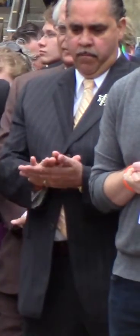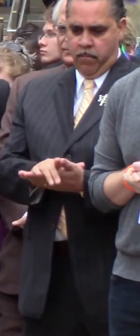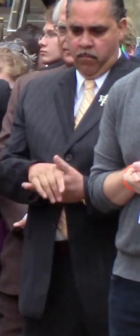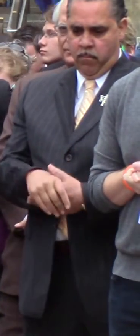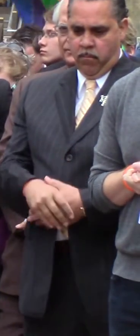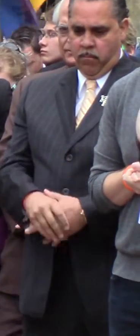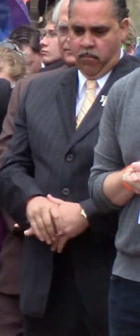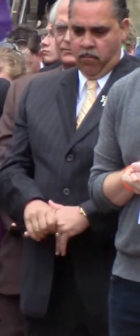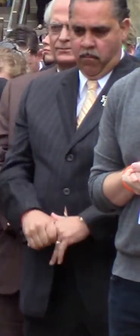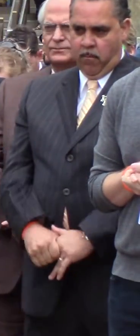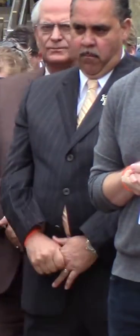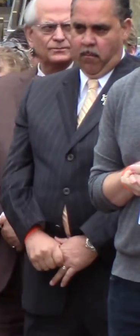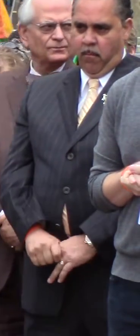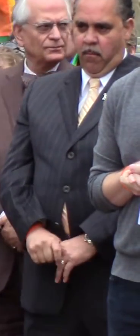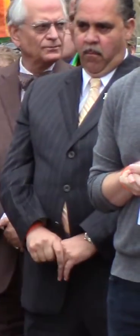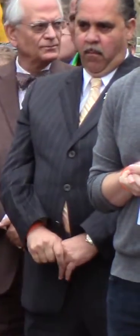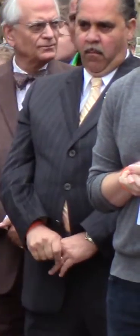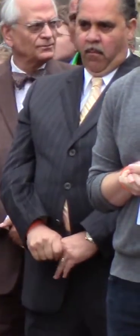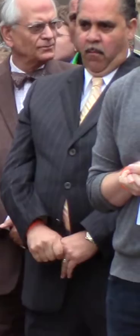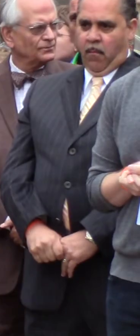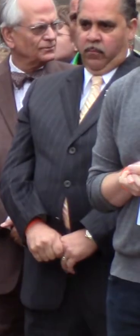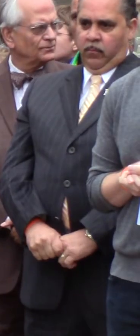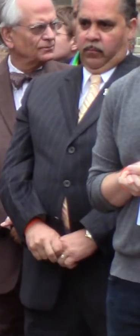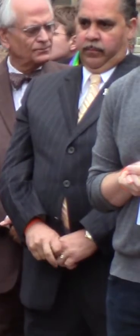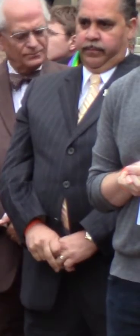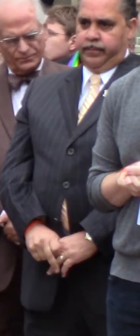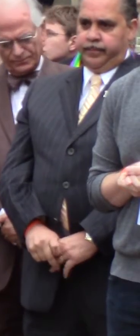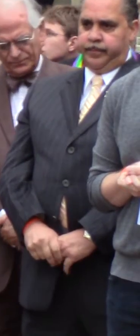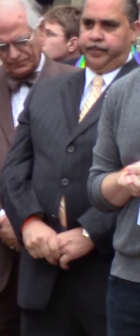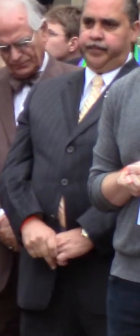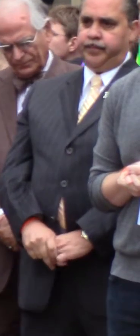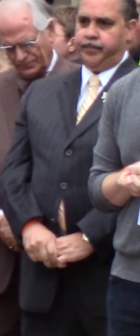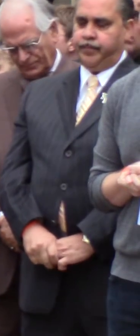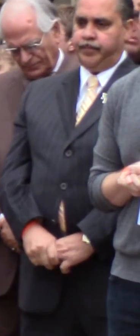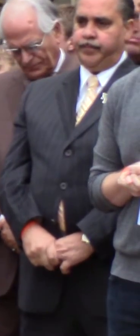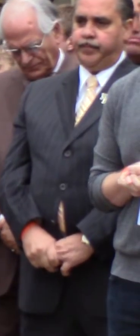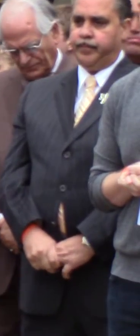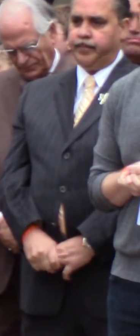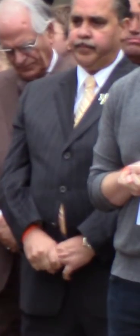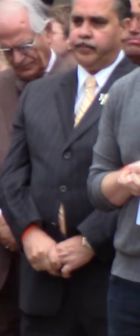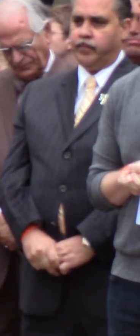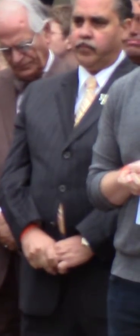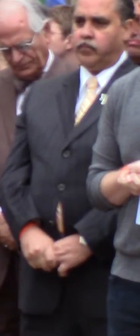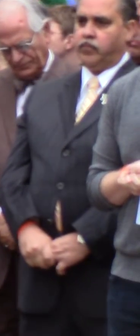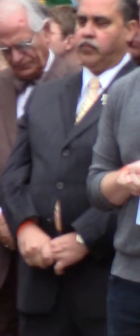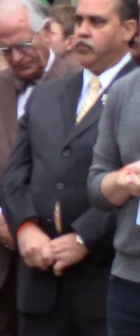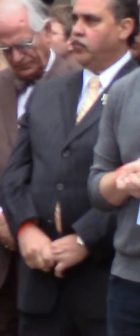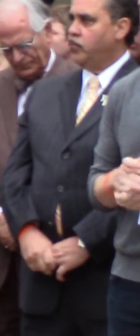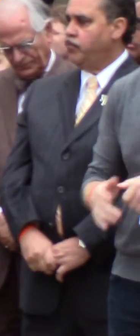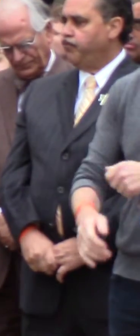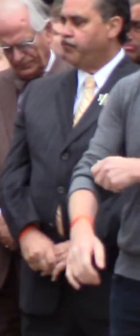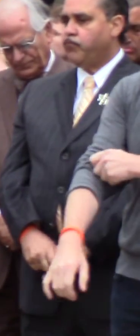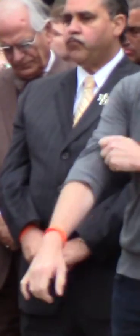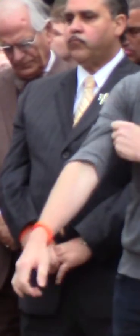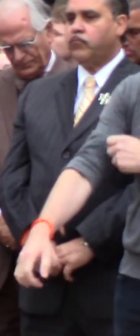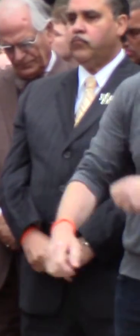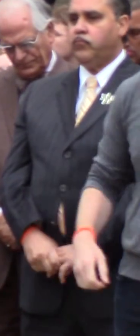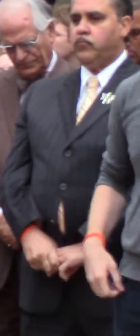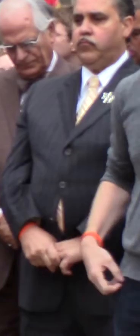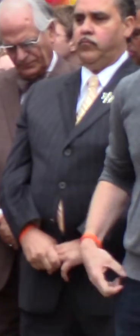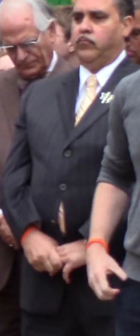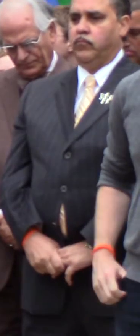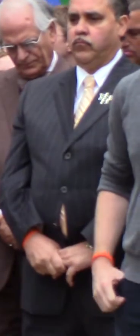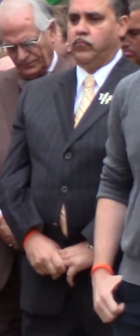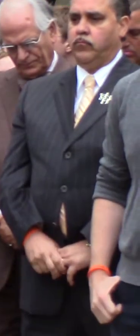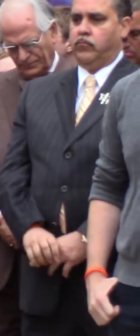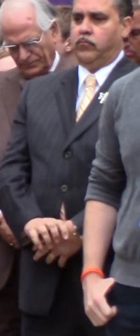We share a common history, and in this country, we share our common right to live the life we see fit, to love and marry